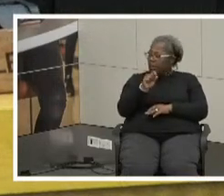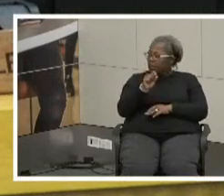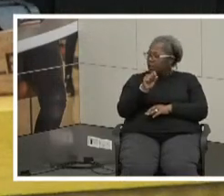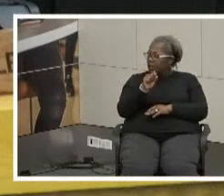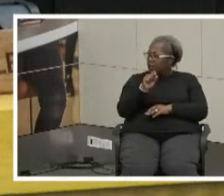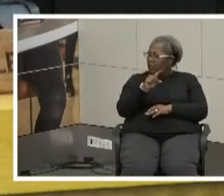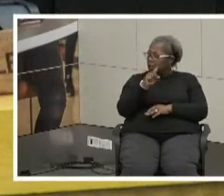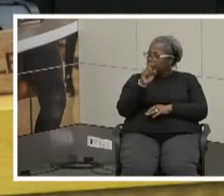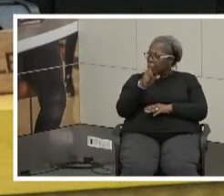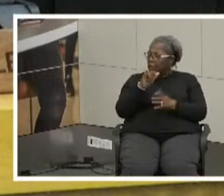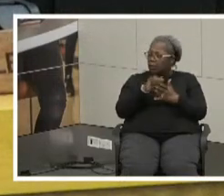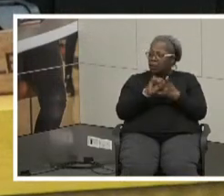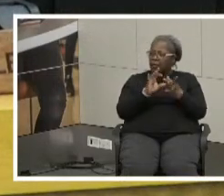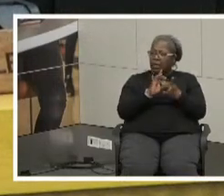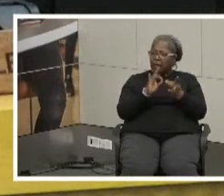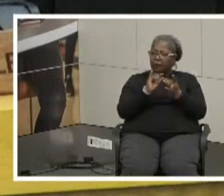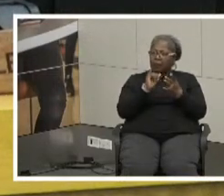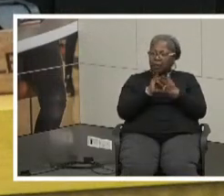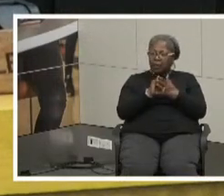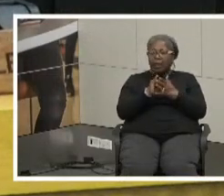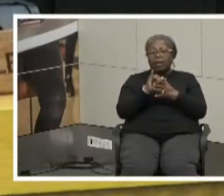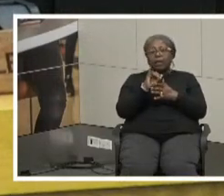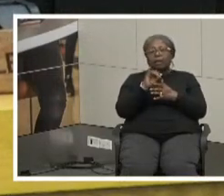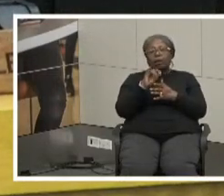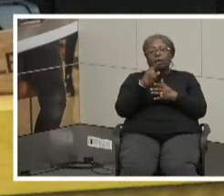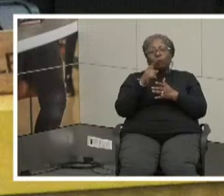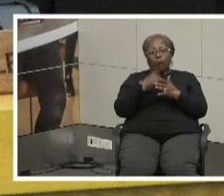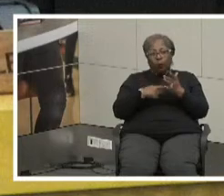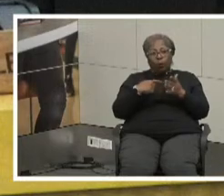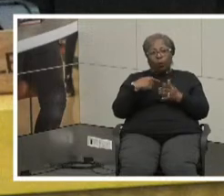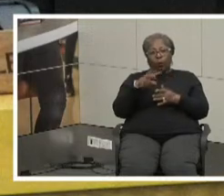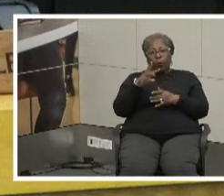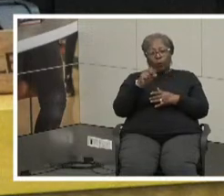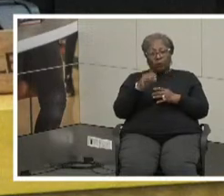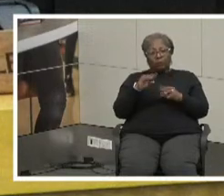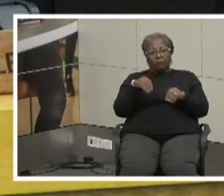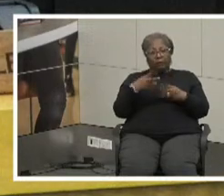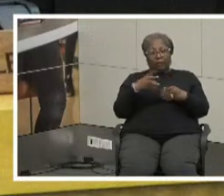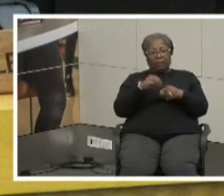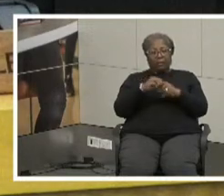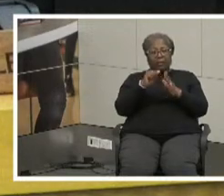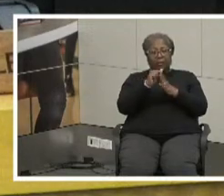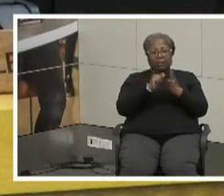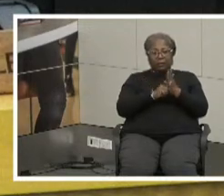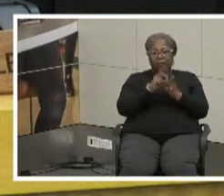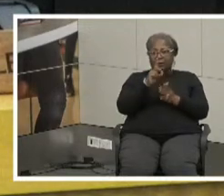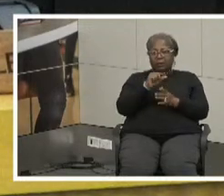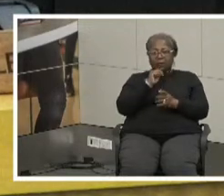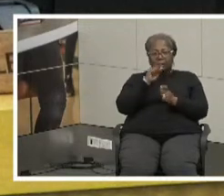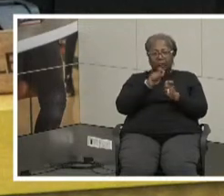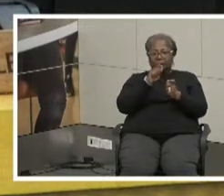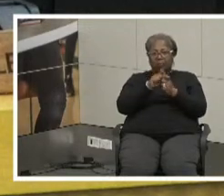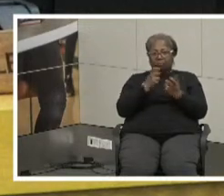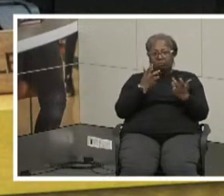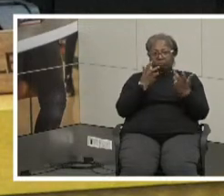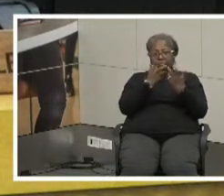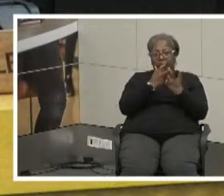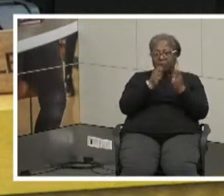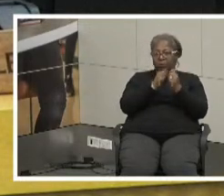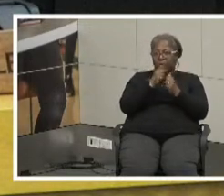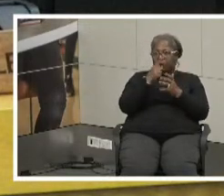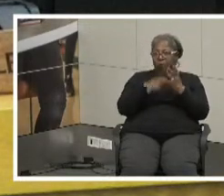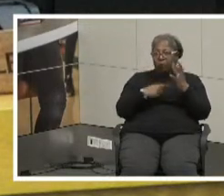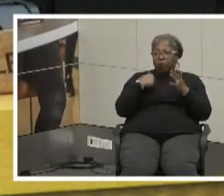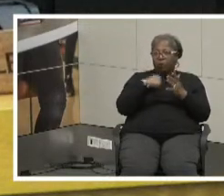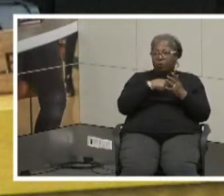uh question SL comment is that the item that was provided in the agenda doesn't exactly align to what we